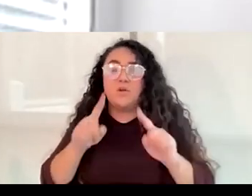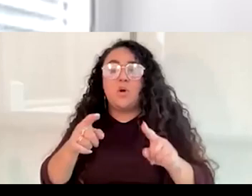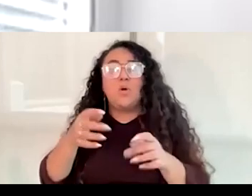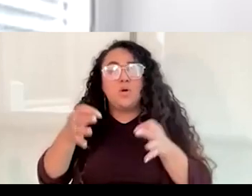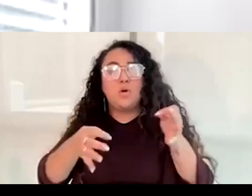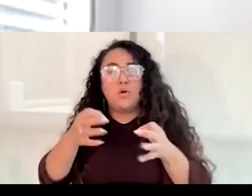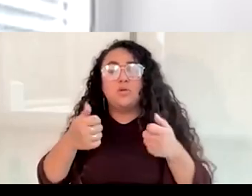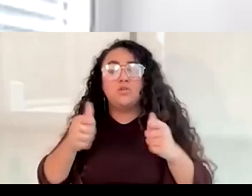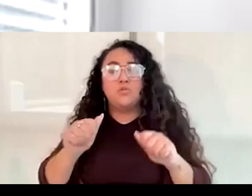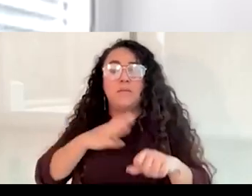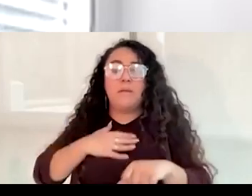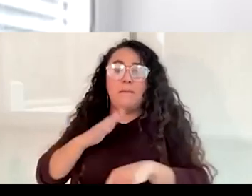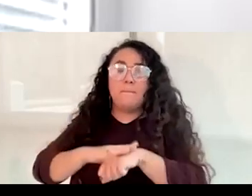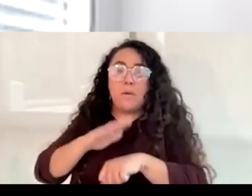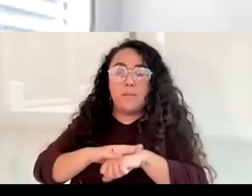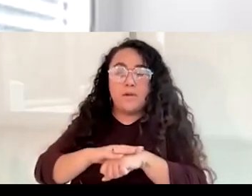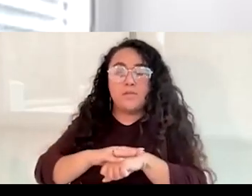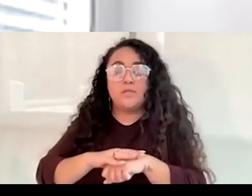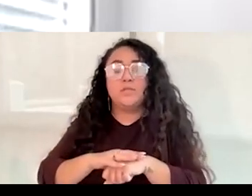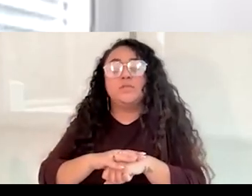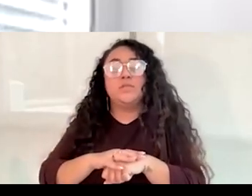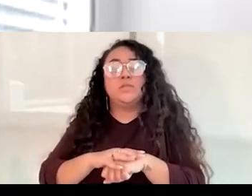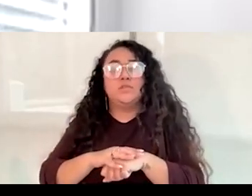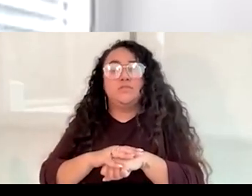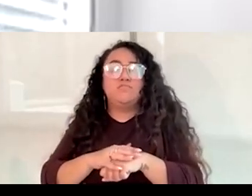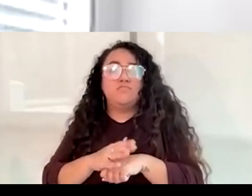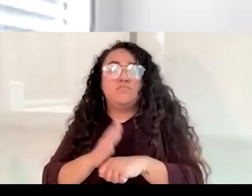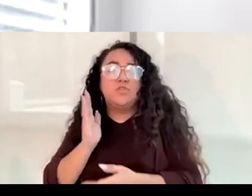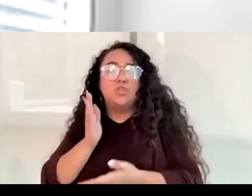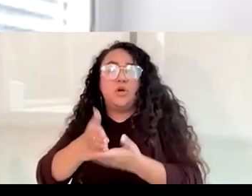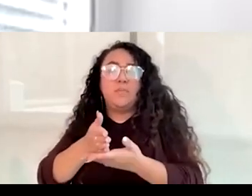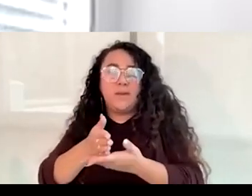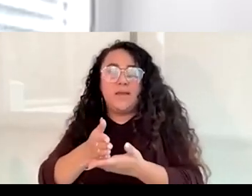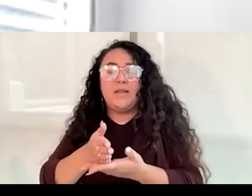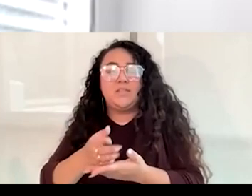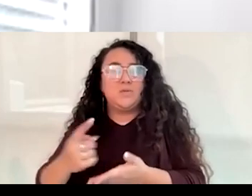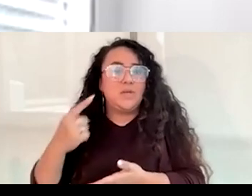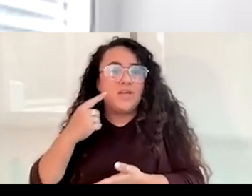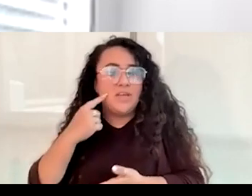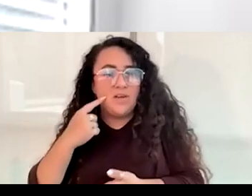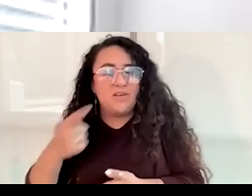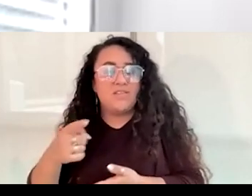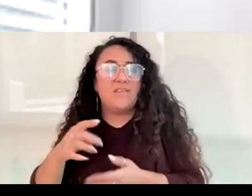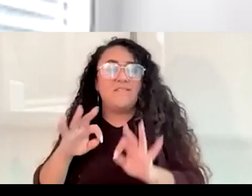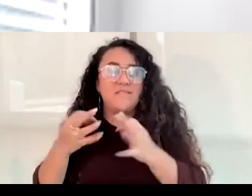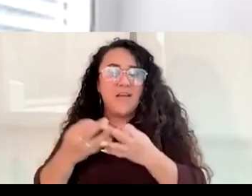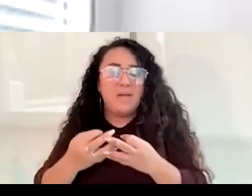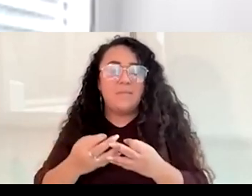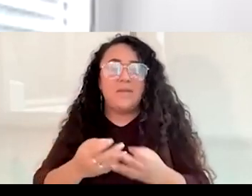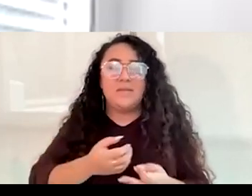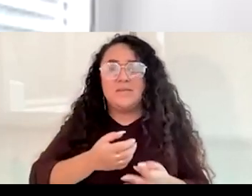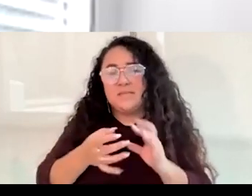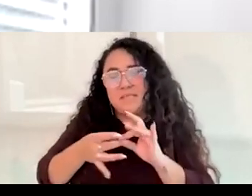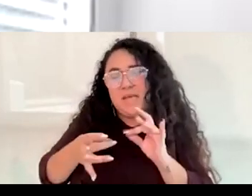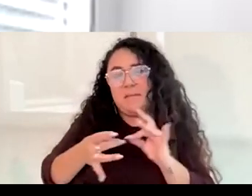and hearing the pain in my victim's family's statements, the hurt and the anger. We weren't